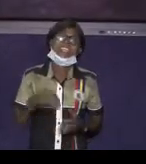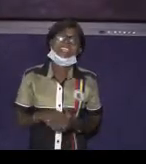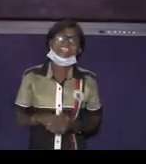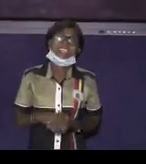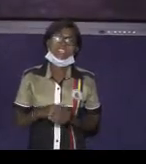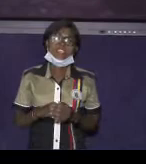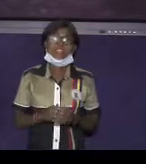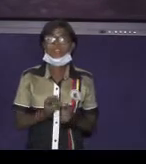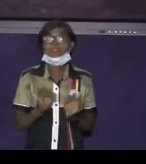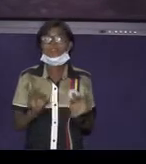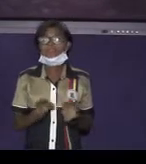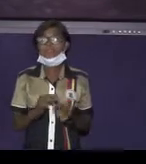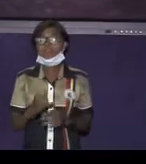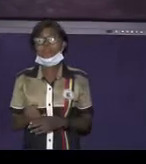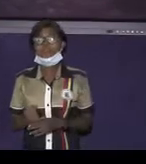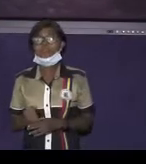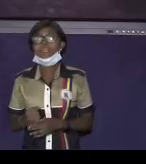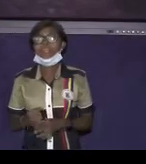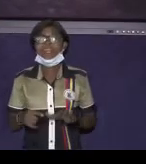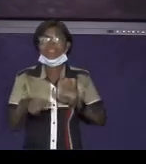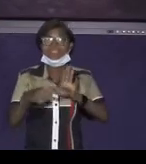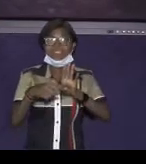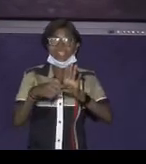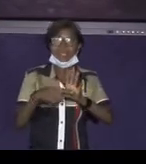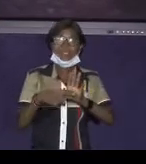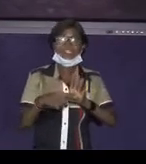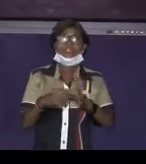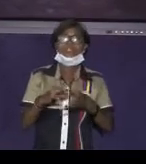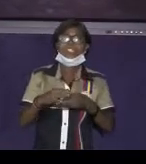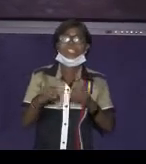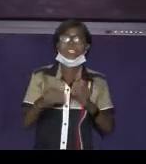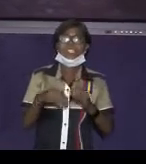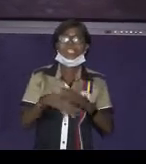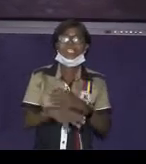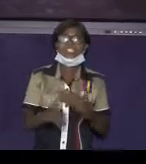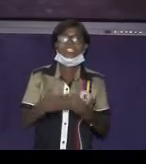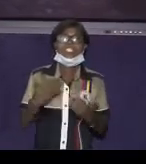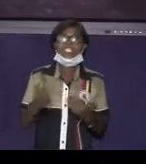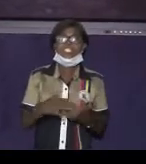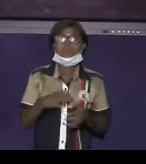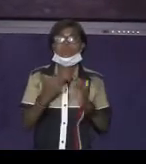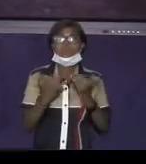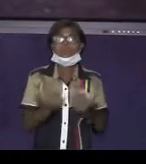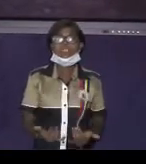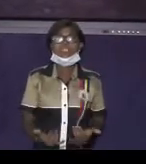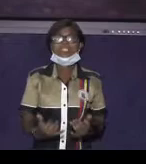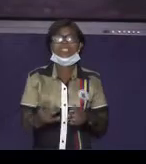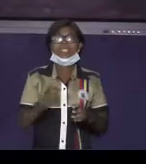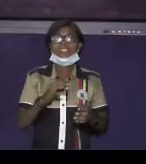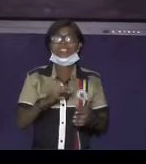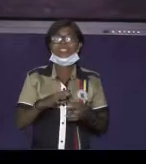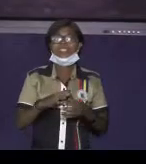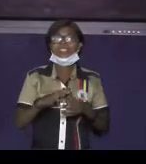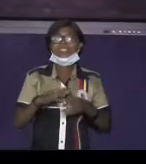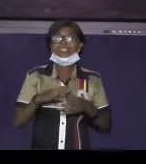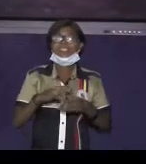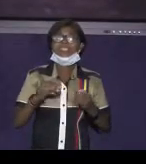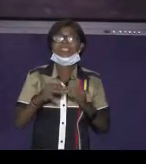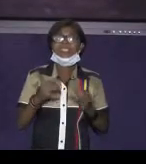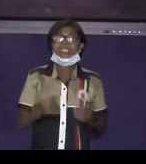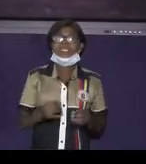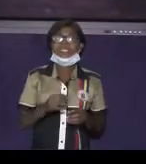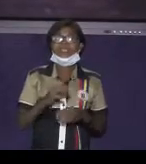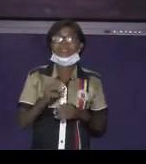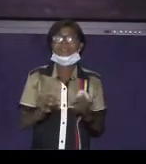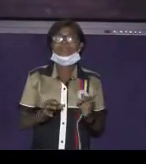negative sentences in the simple present tense form, we use either do not or does not with the